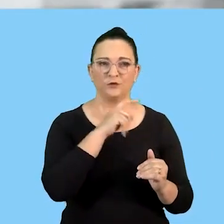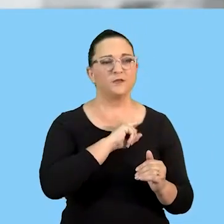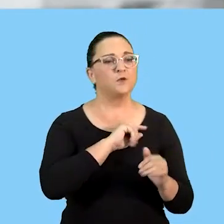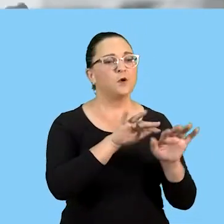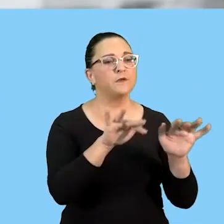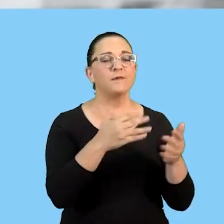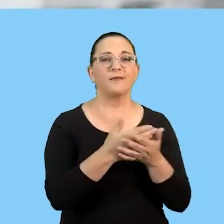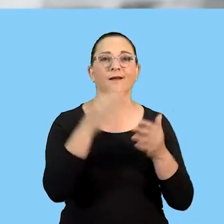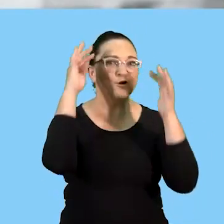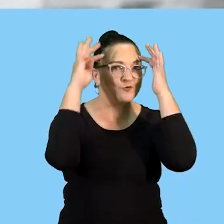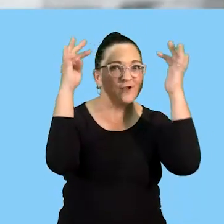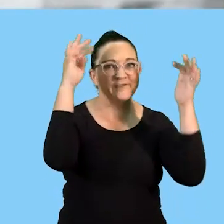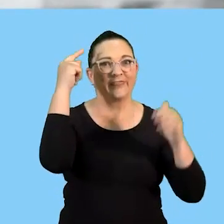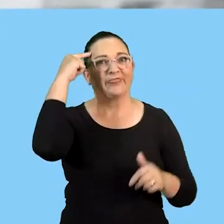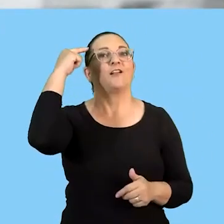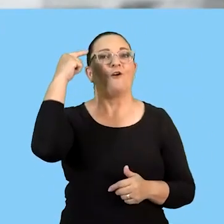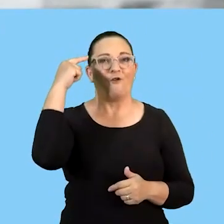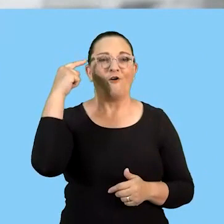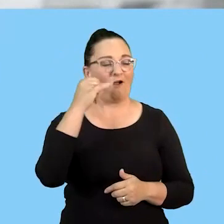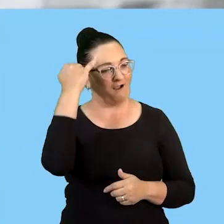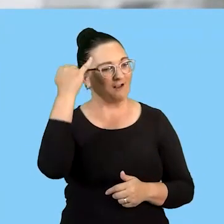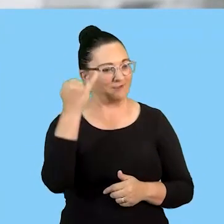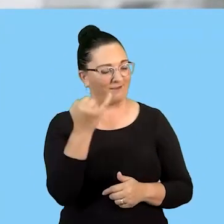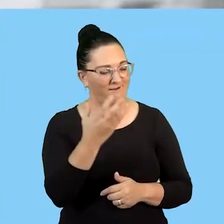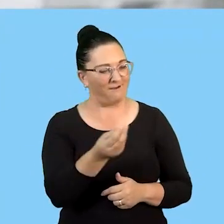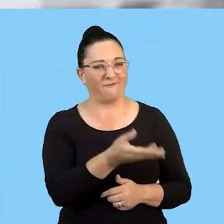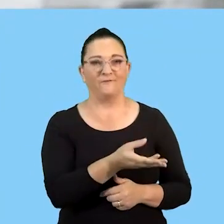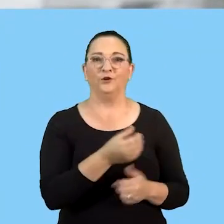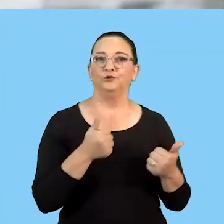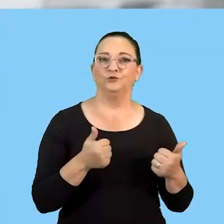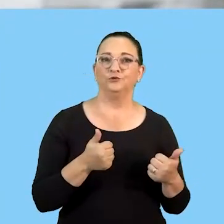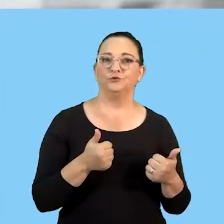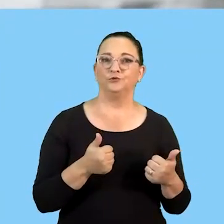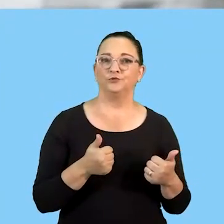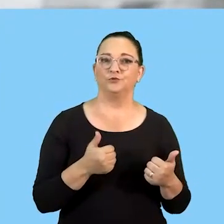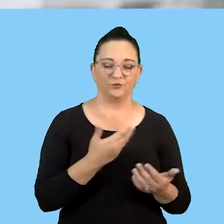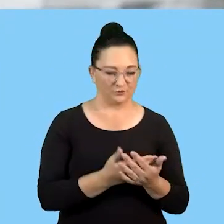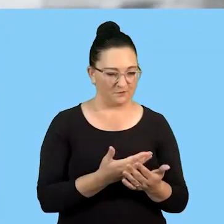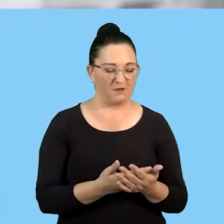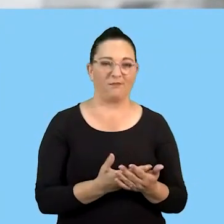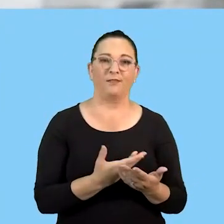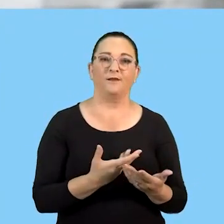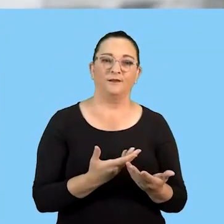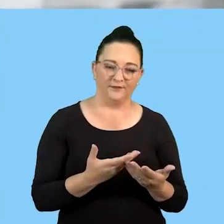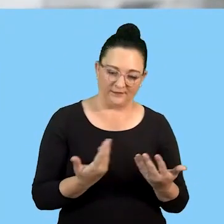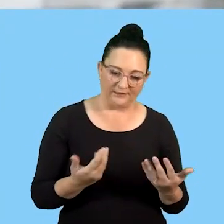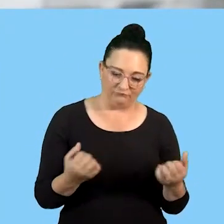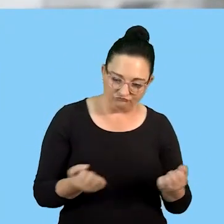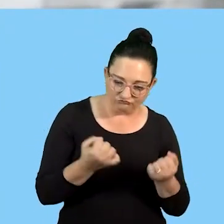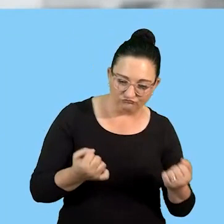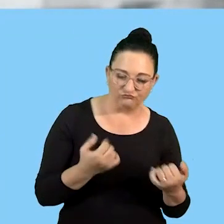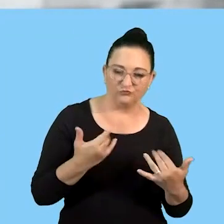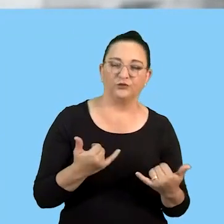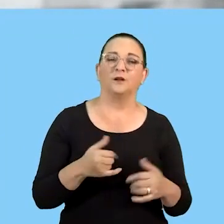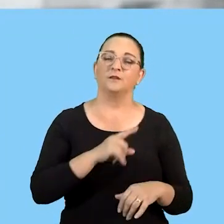creatively, come up with new ideas, because we understand that these ideas, when we're thinking creatively, we're able to generate what? Better solutions.